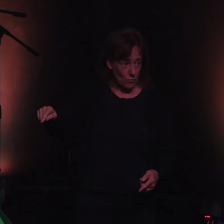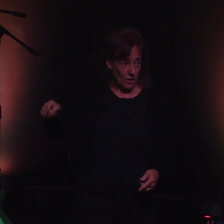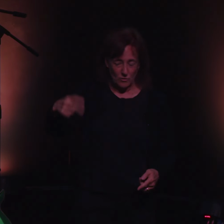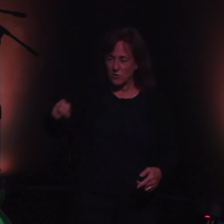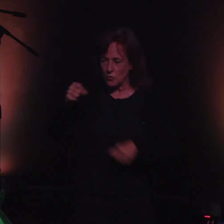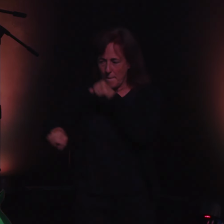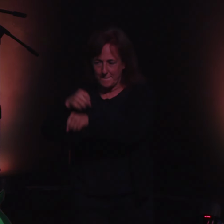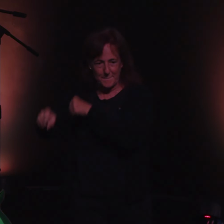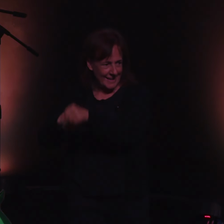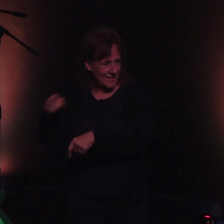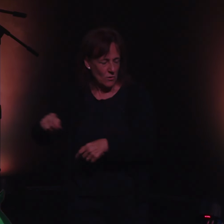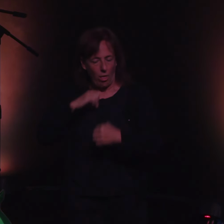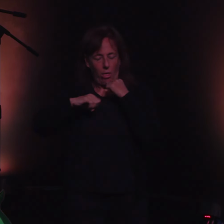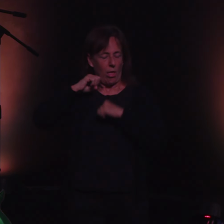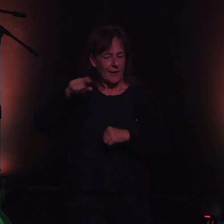was beaten.